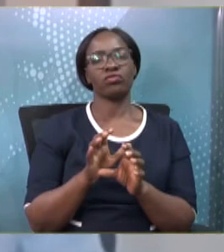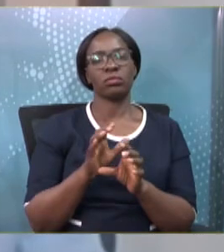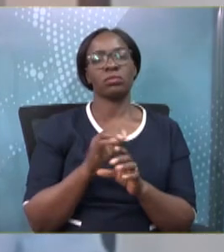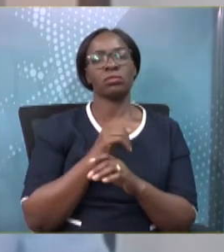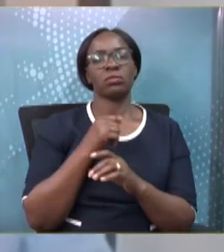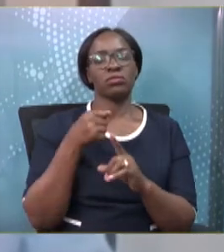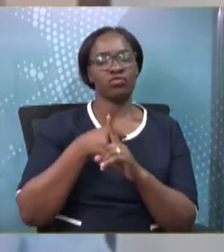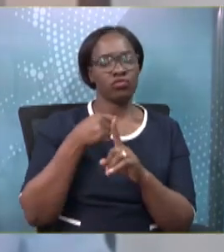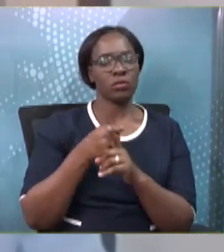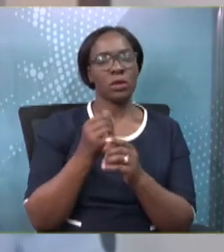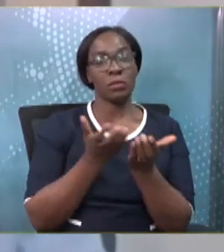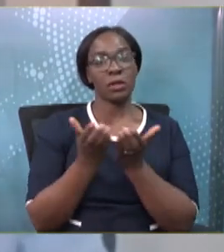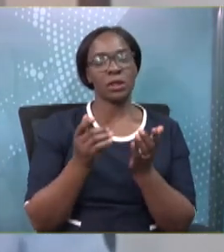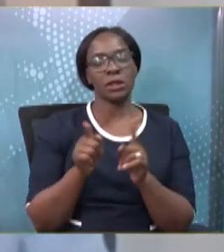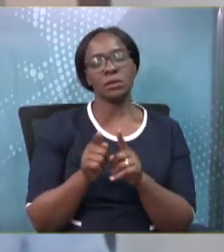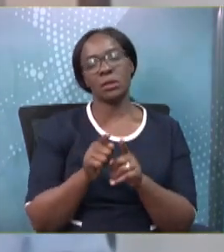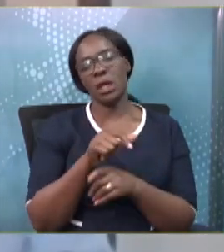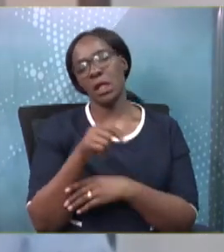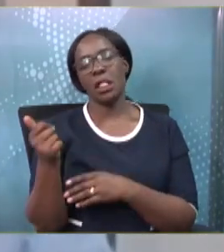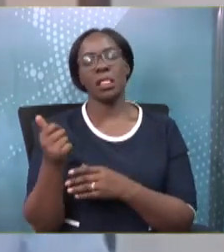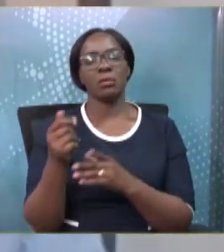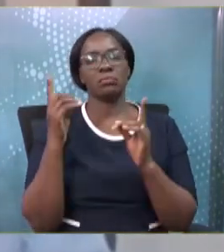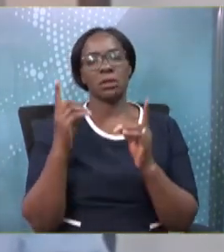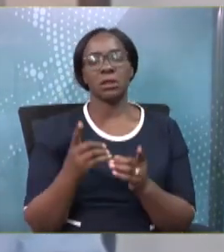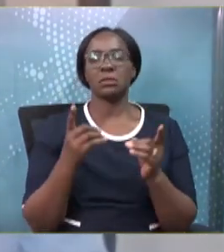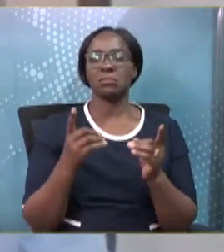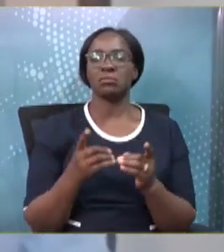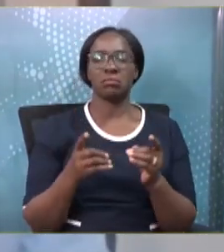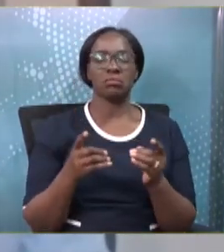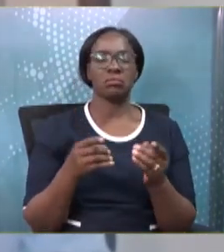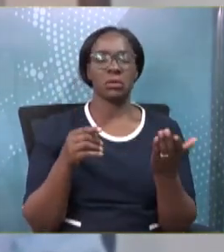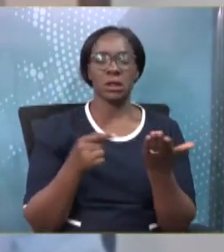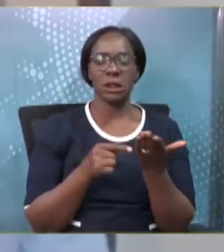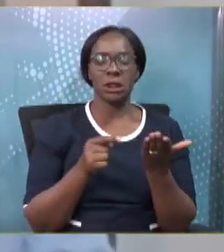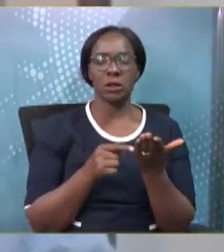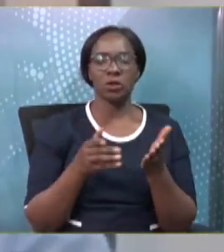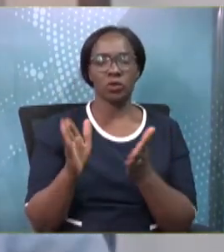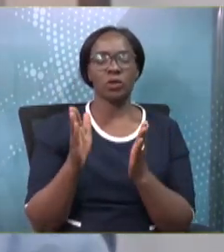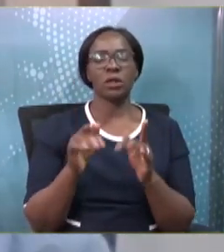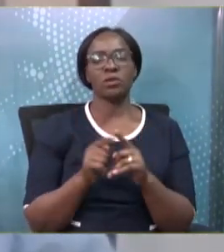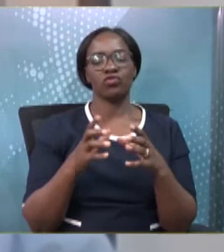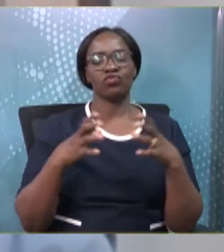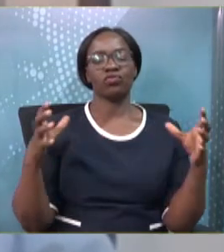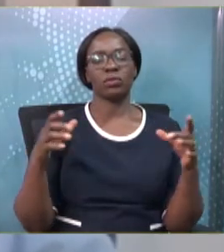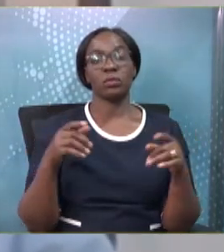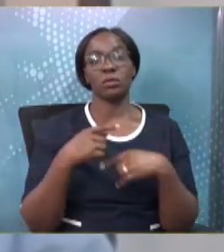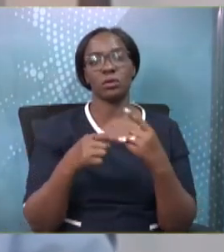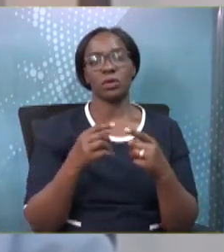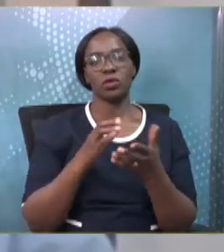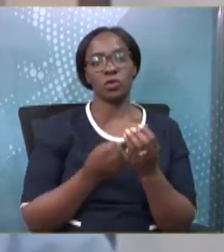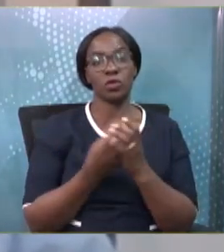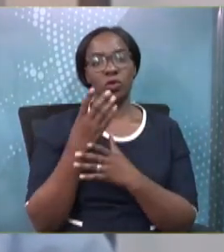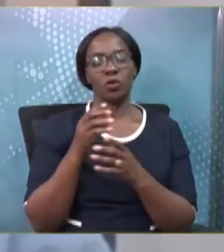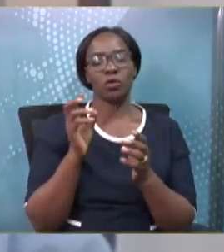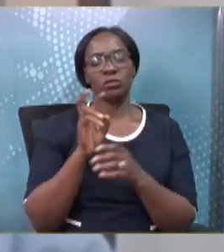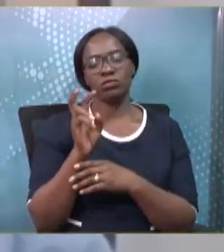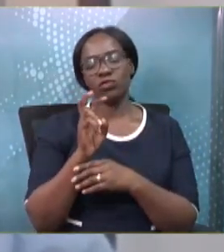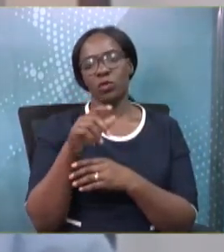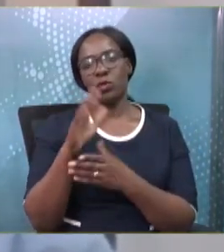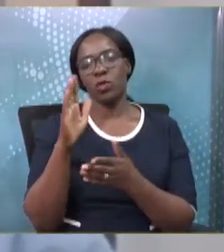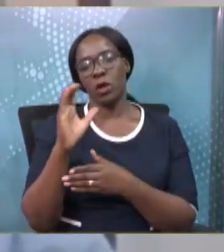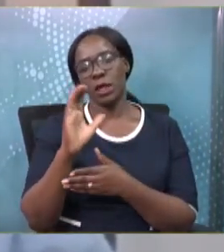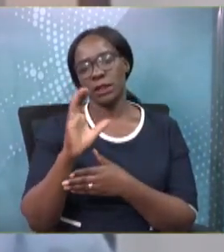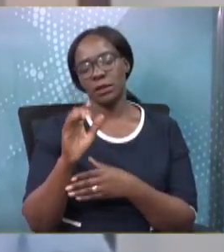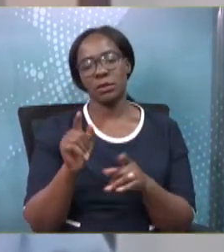have ramped up their digital platforms to sort of just broaden their scope in terms of reaching out to more clients.